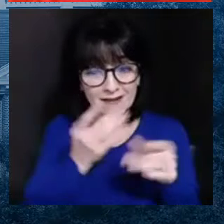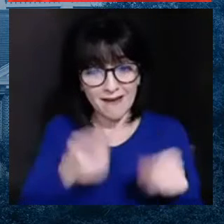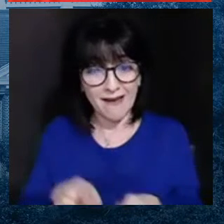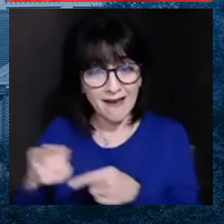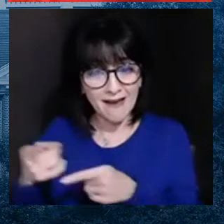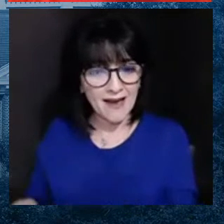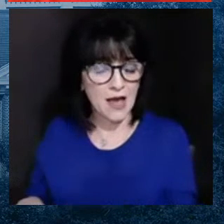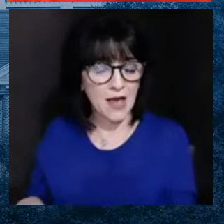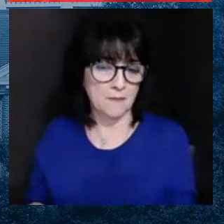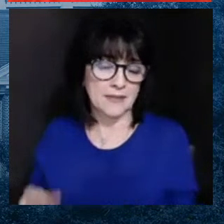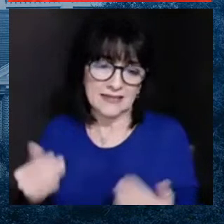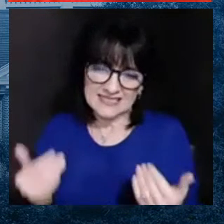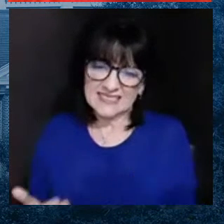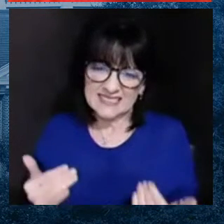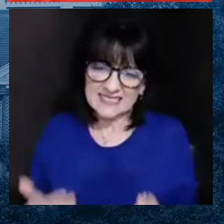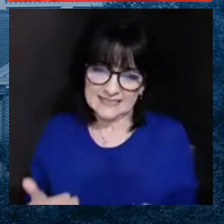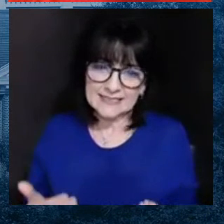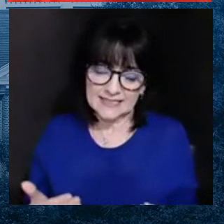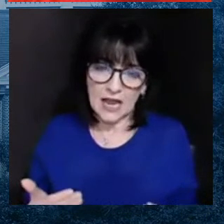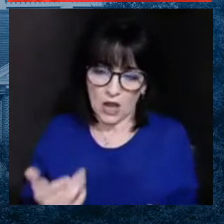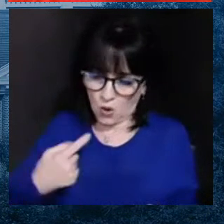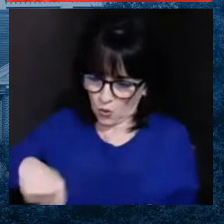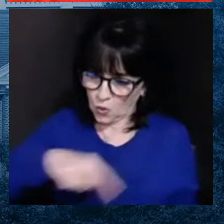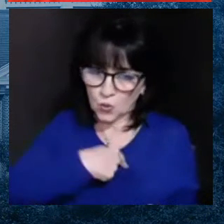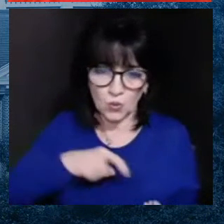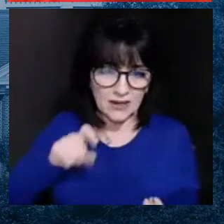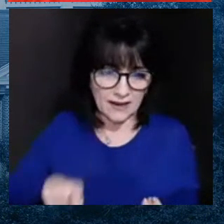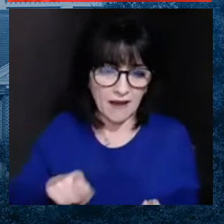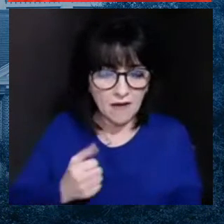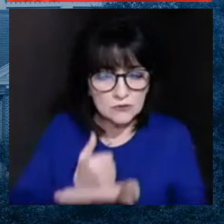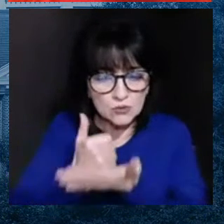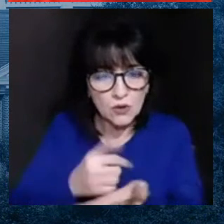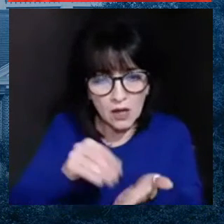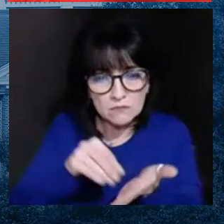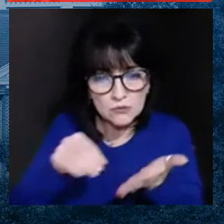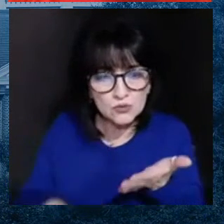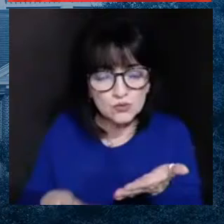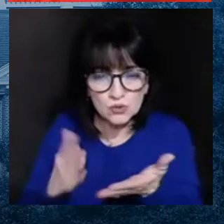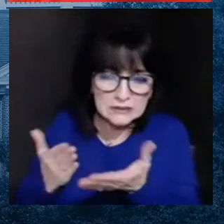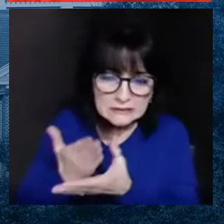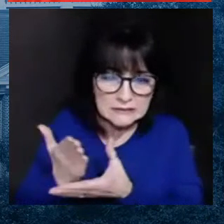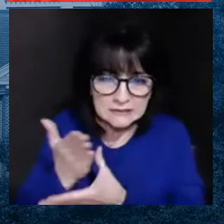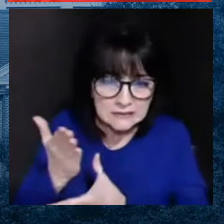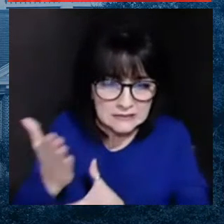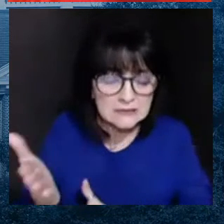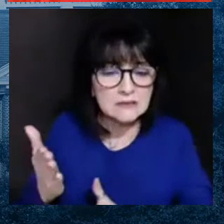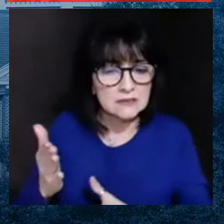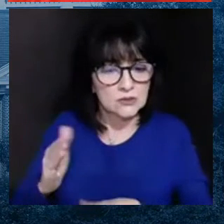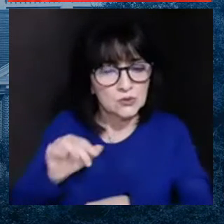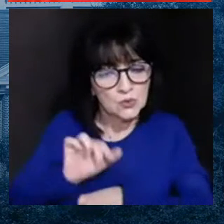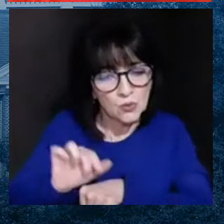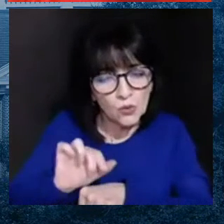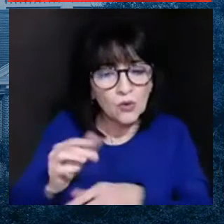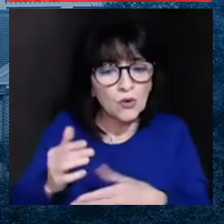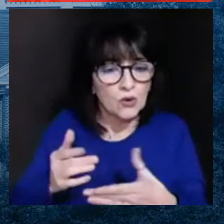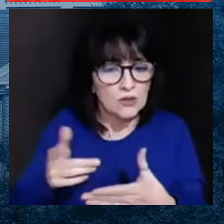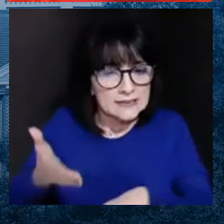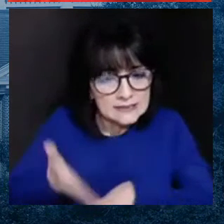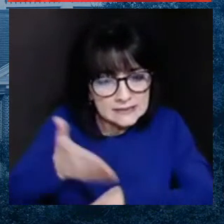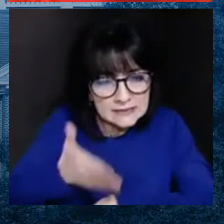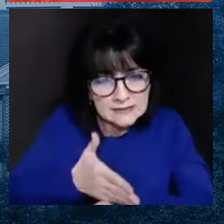helping students work through this traumatic time and move forward in their educational and just